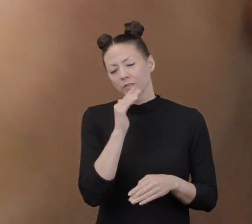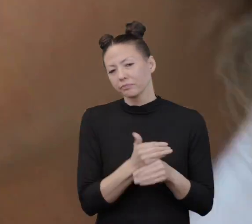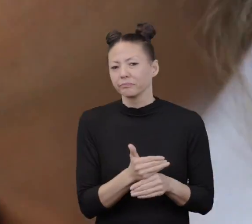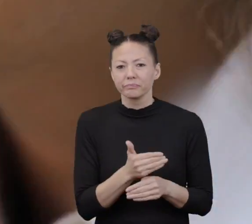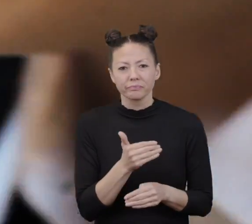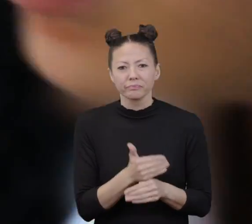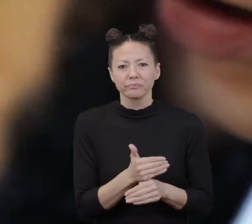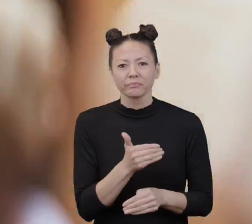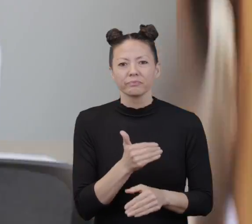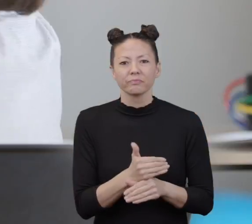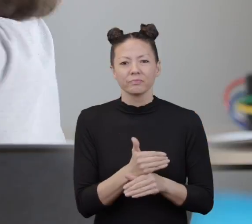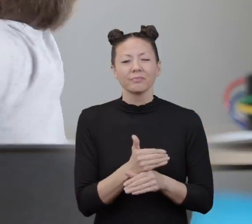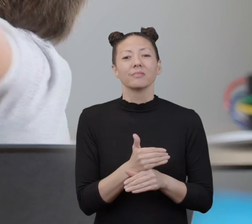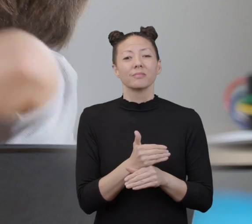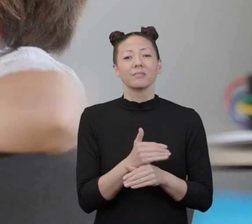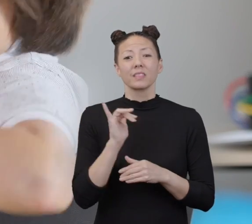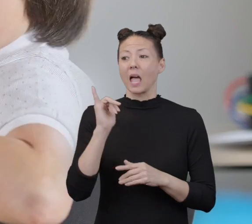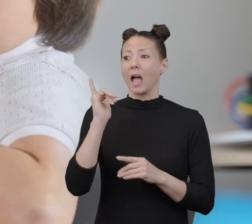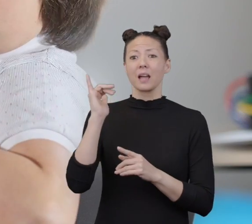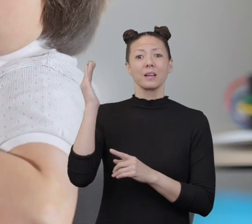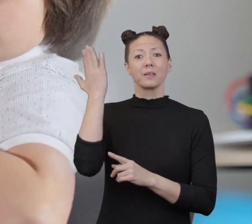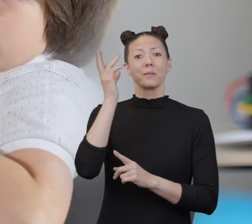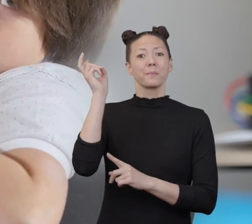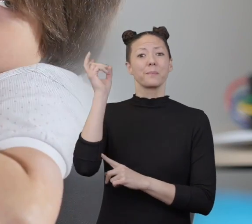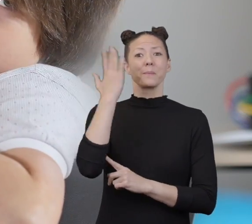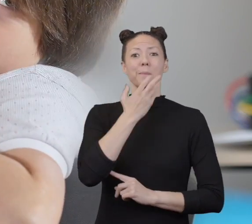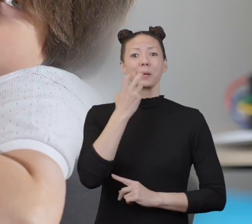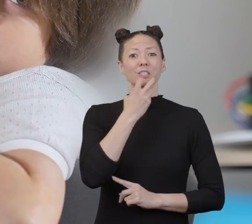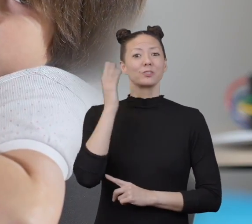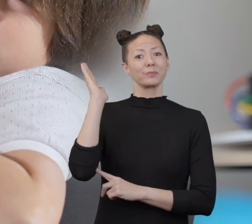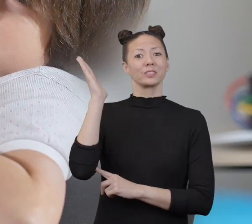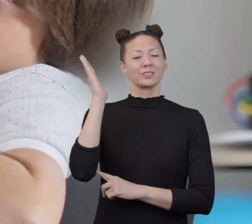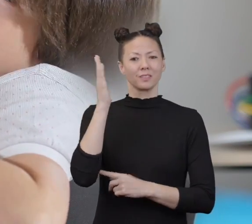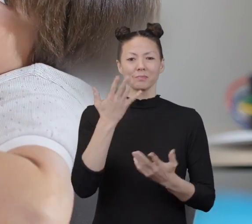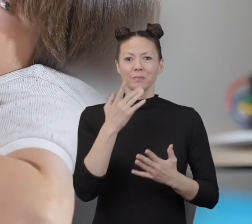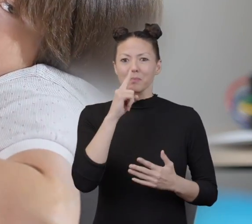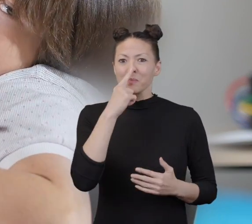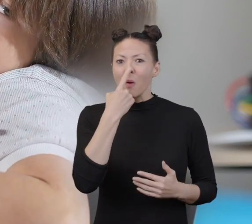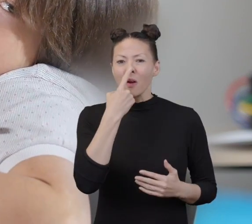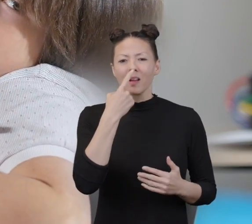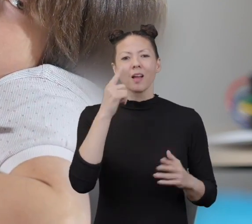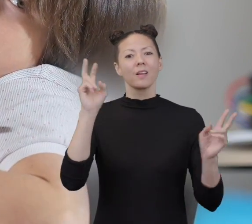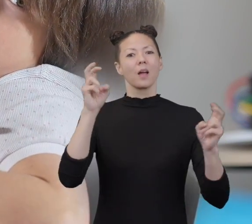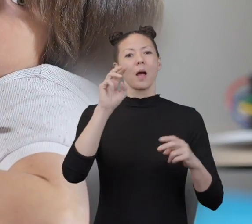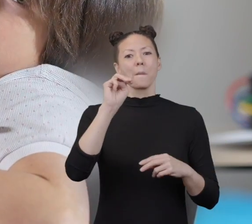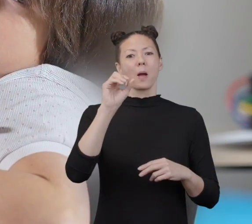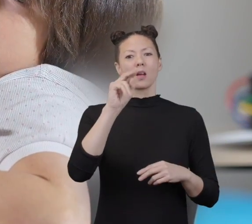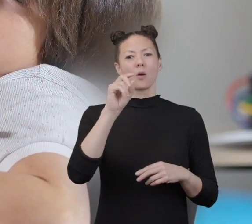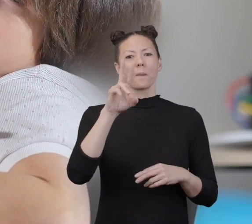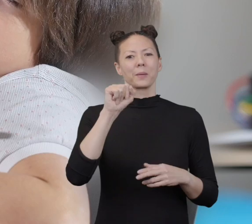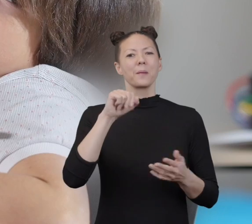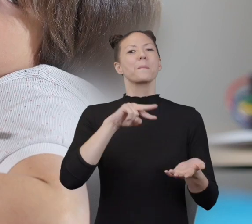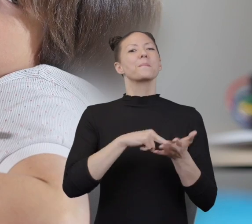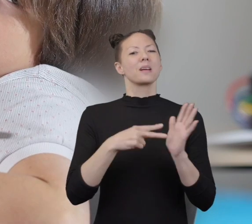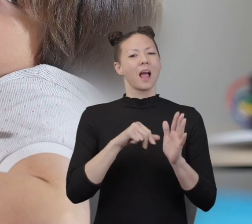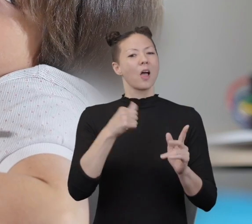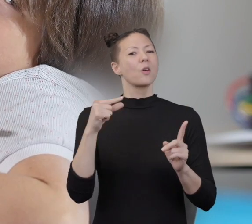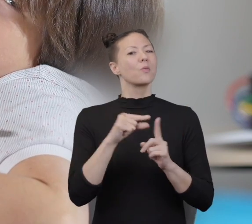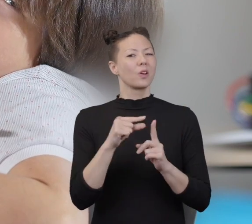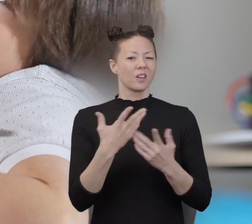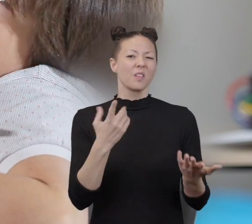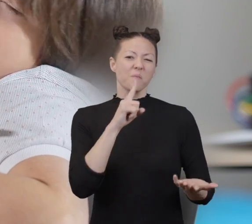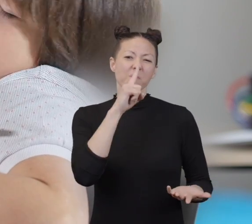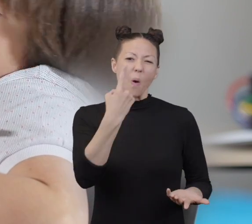asleep. So, if the speech is boring and dull, then monotonous is probably another word